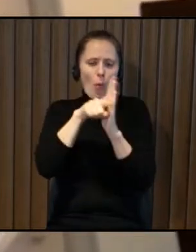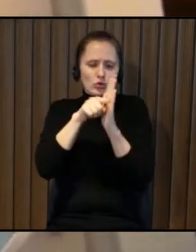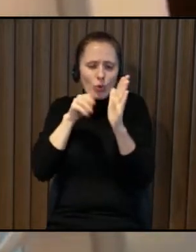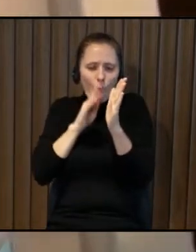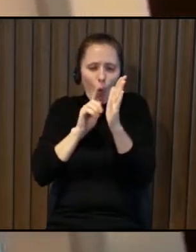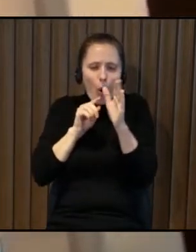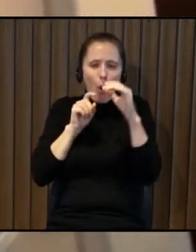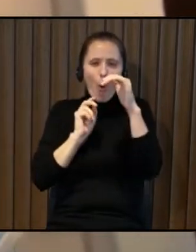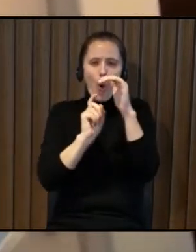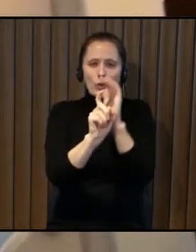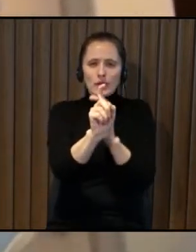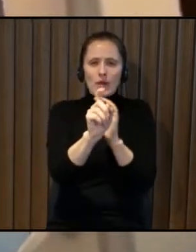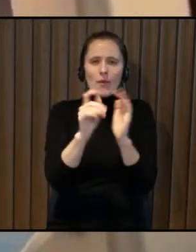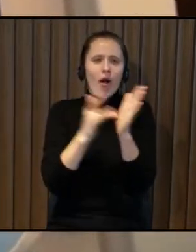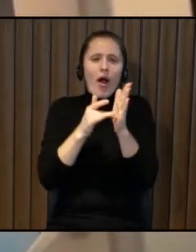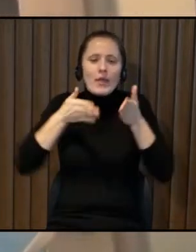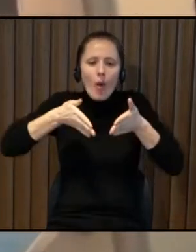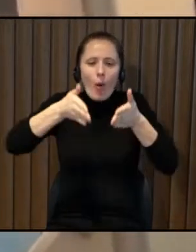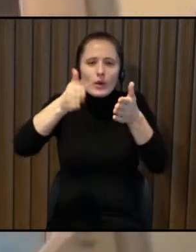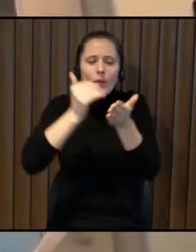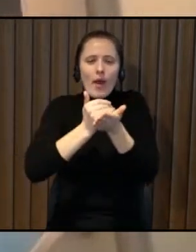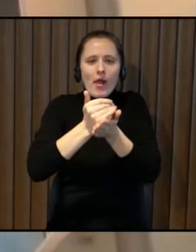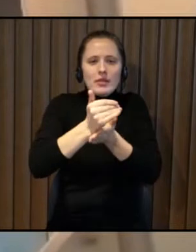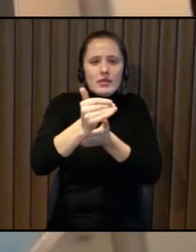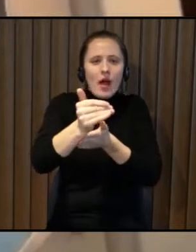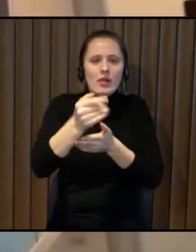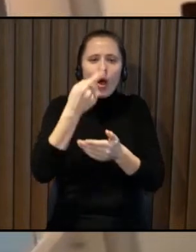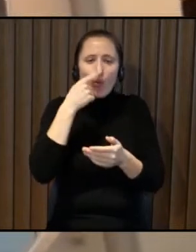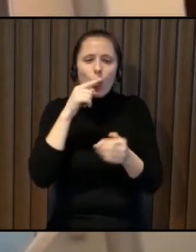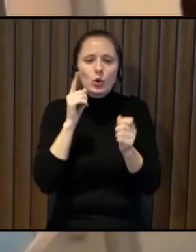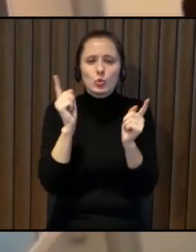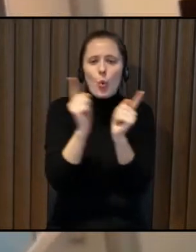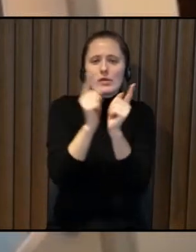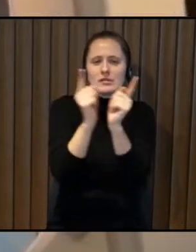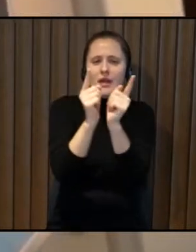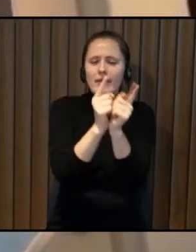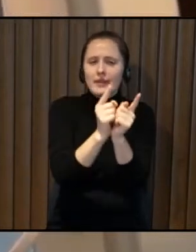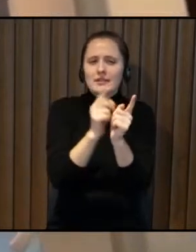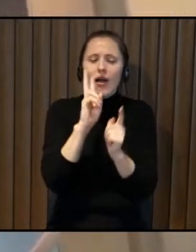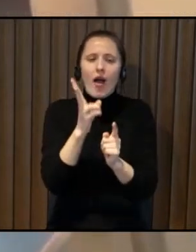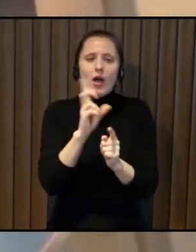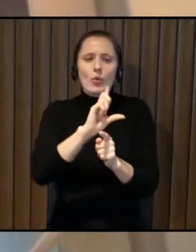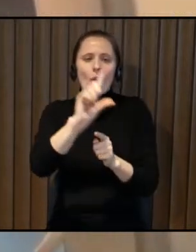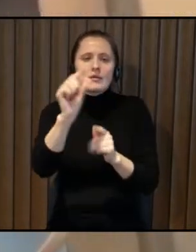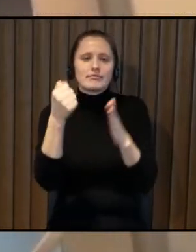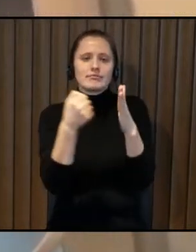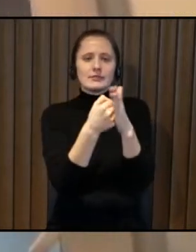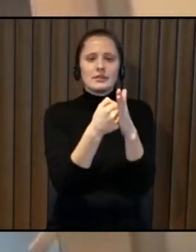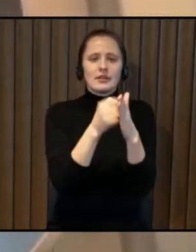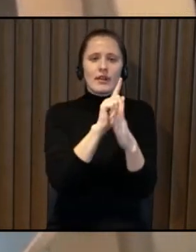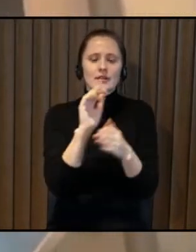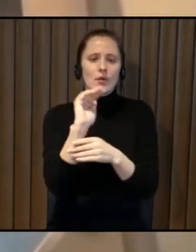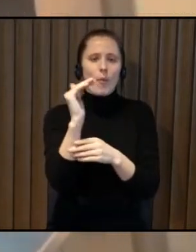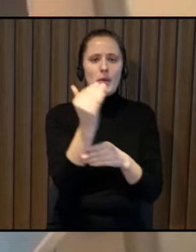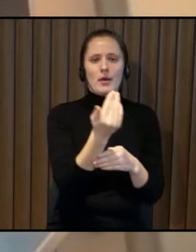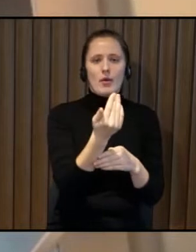through safety control, what corridors you have to take and whom you meet afterwards,